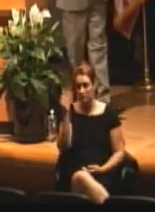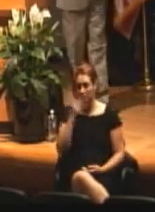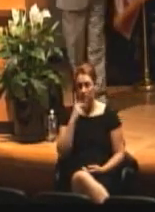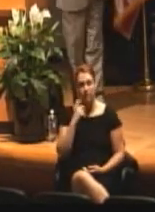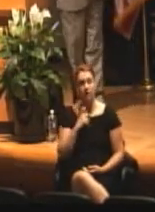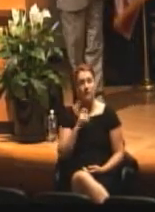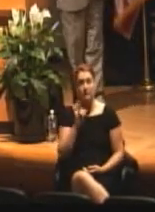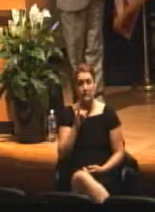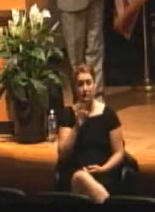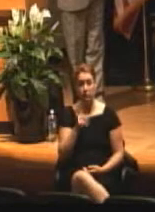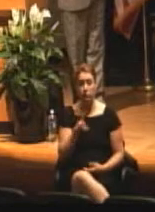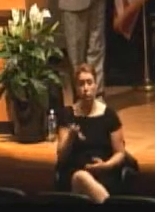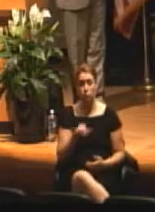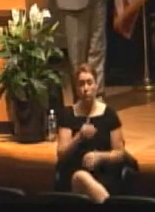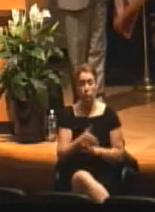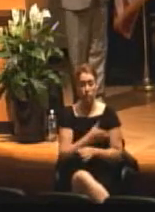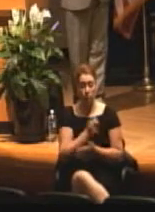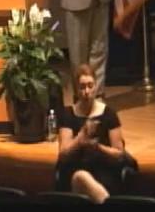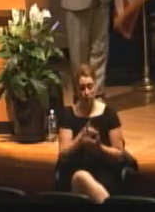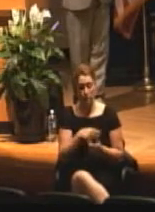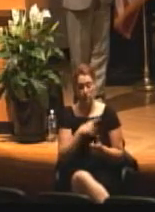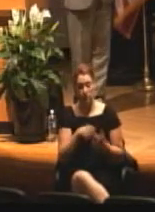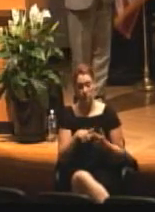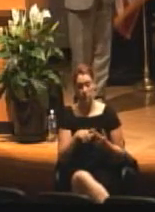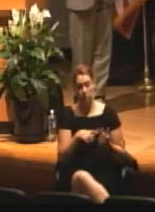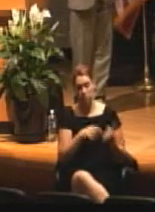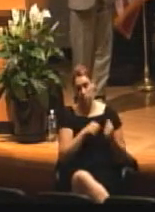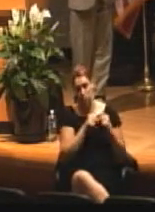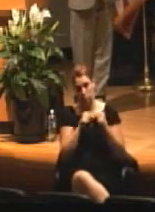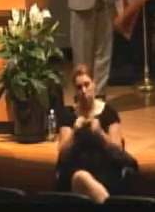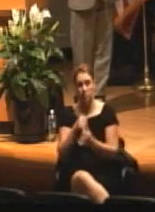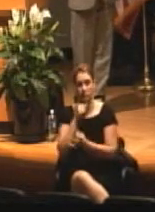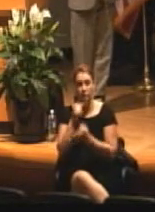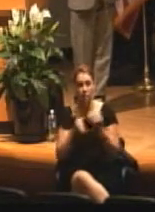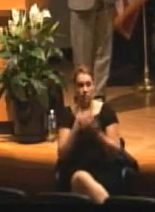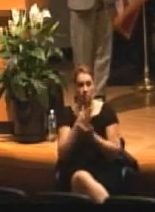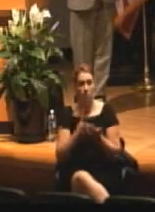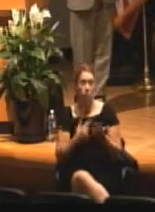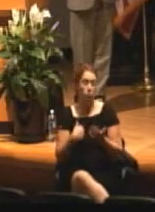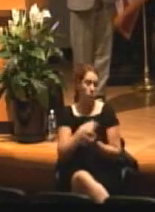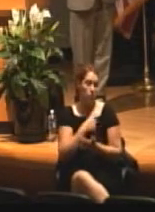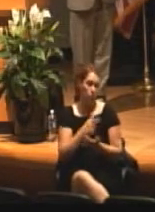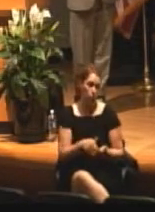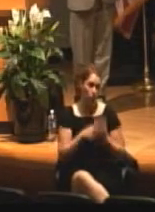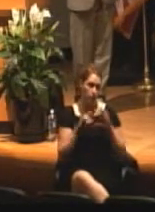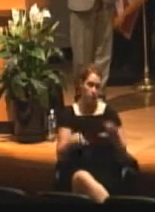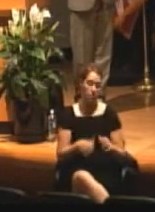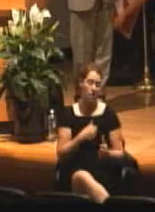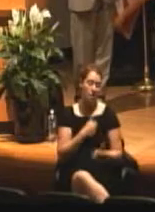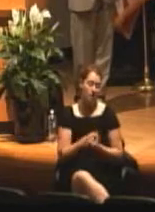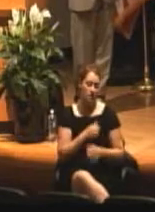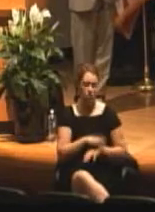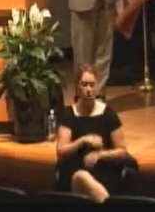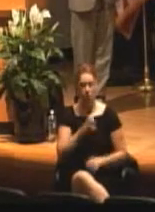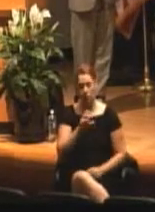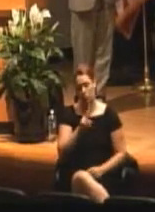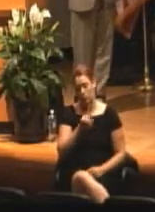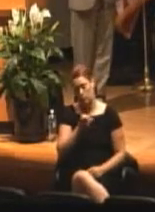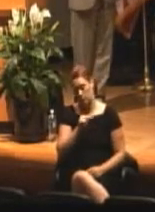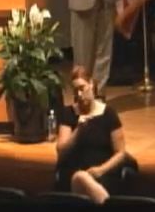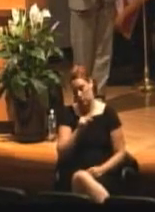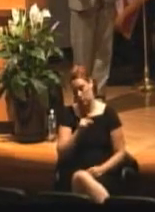that final part, we have to, we're required now to do updates on the credit report and all those other pieces within like 5 days of